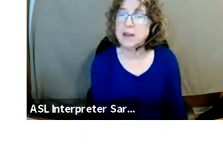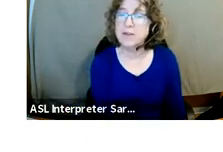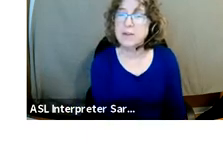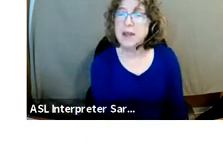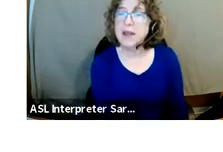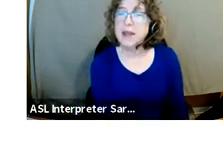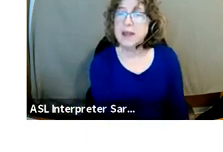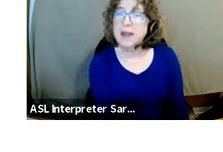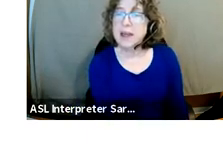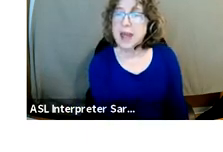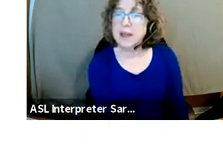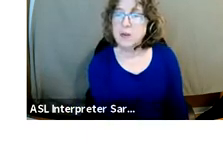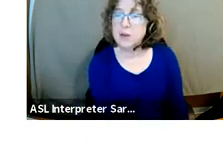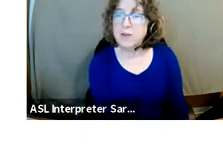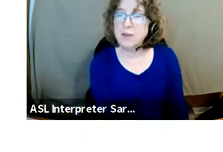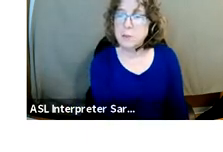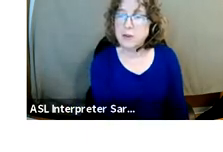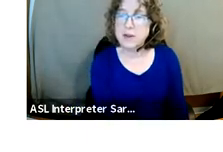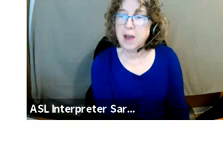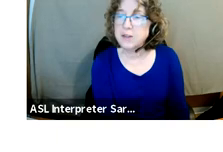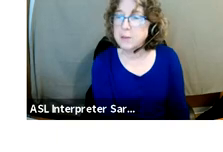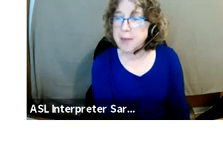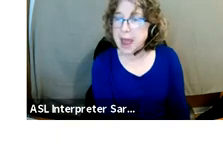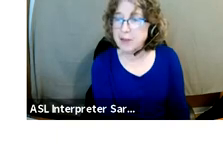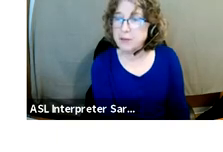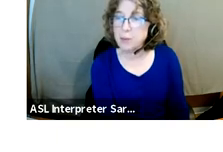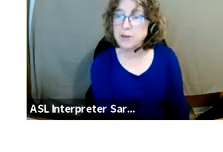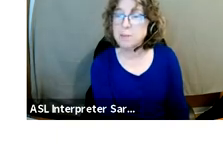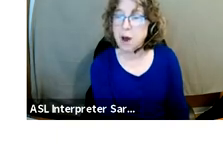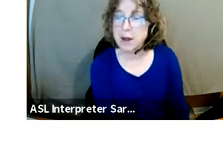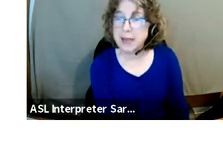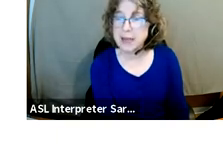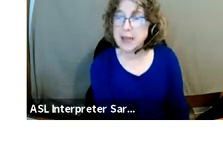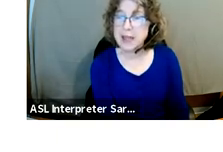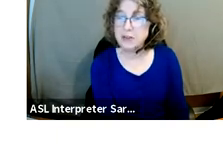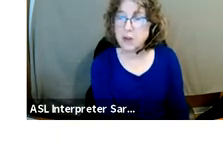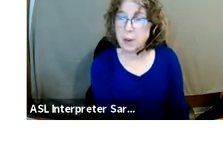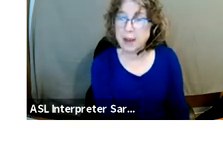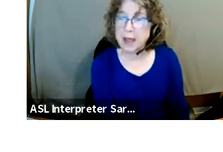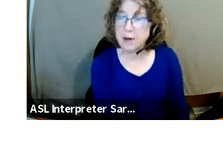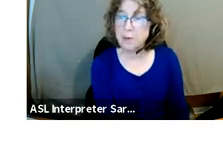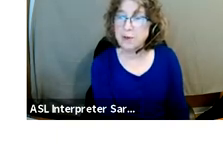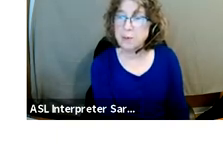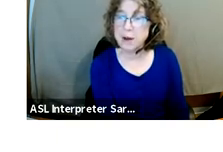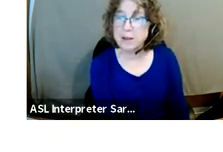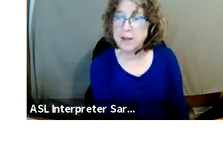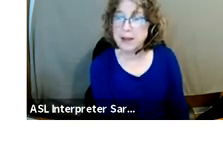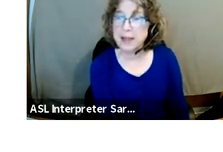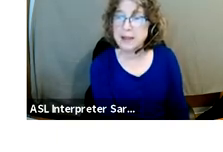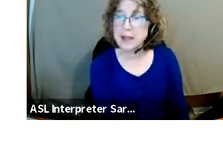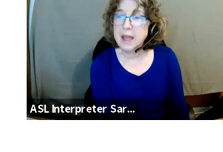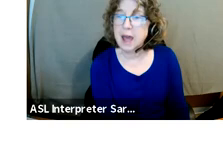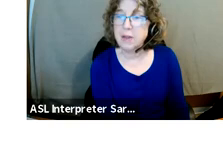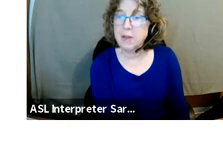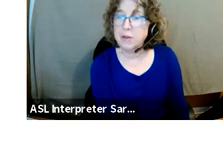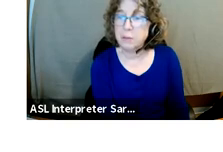expression itself. And you, your facial expression has got to match what your body is showing and what your body is feeling.